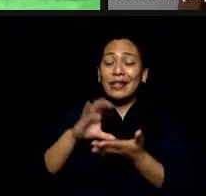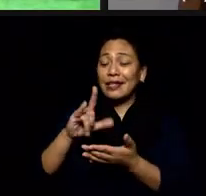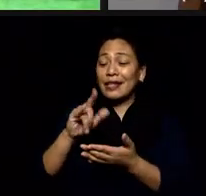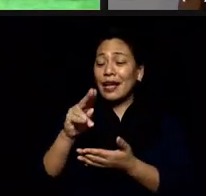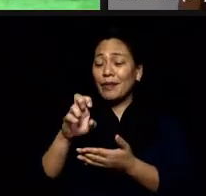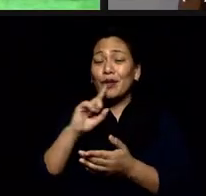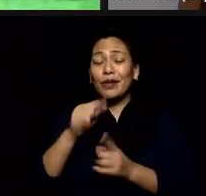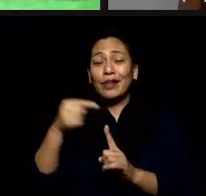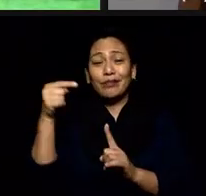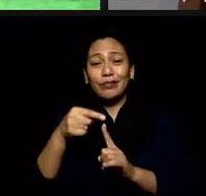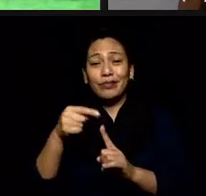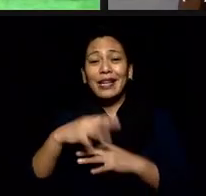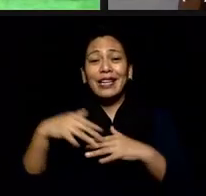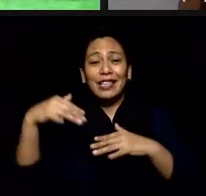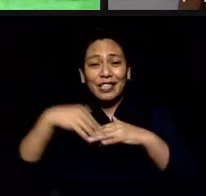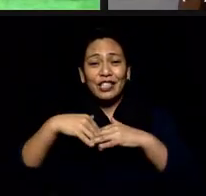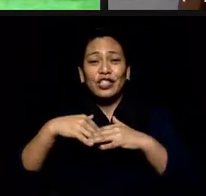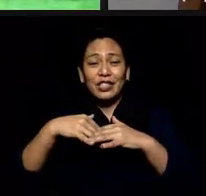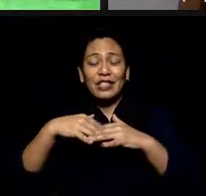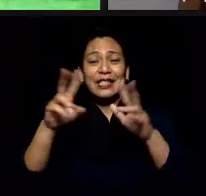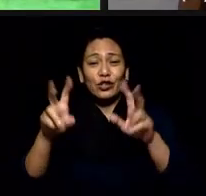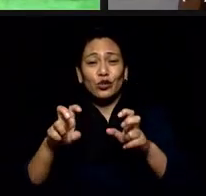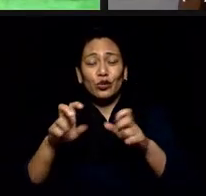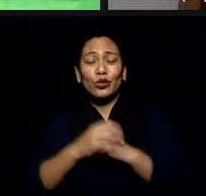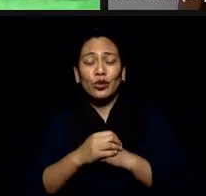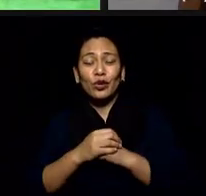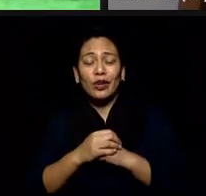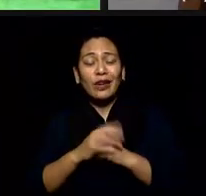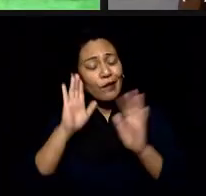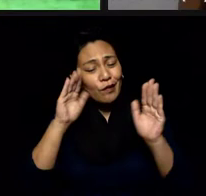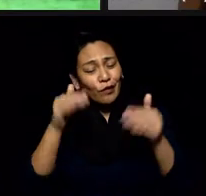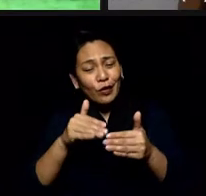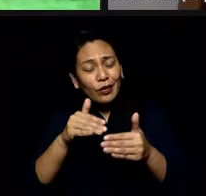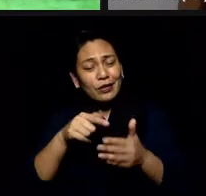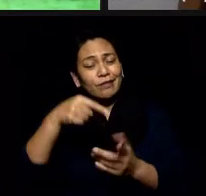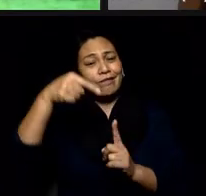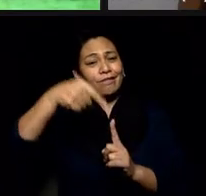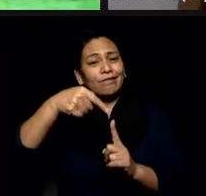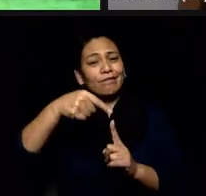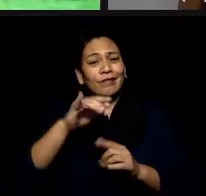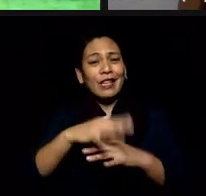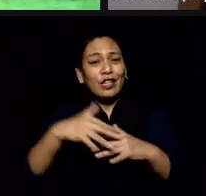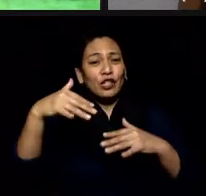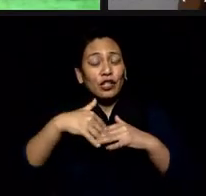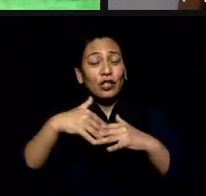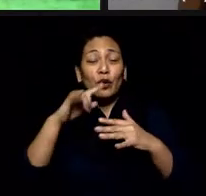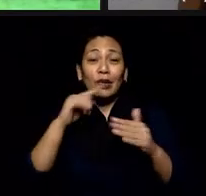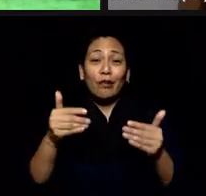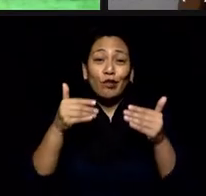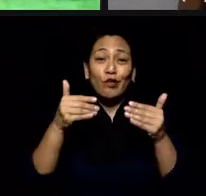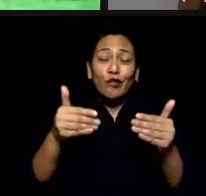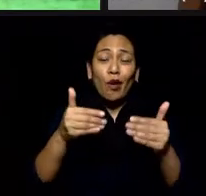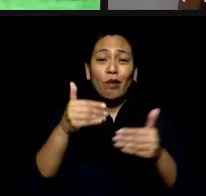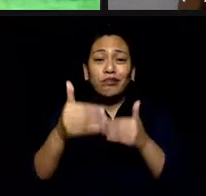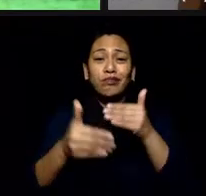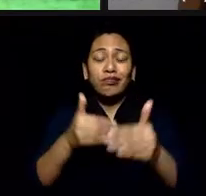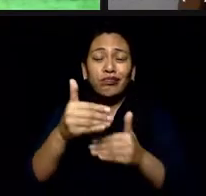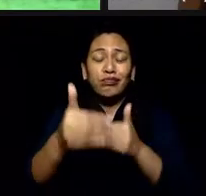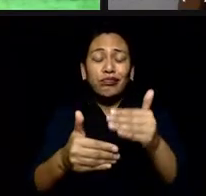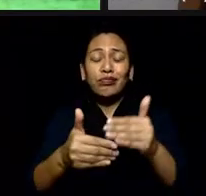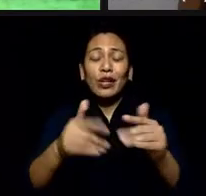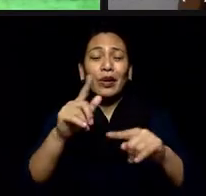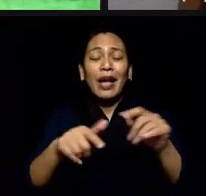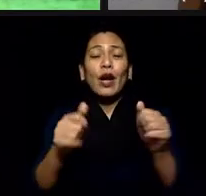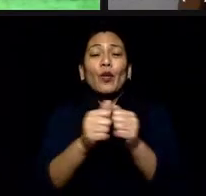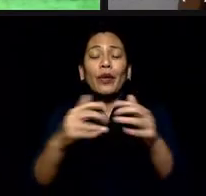issue. It is an indigenous centered issue, and that you can't move forward in anything really if you don't have us at the